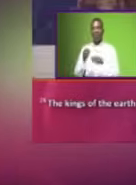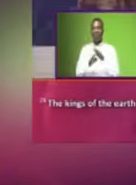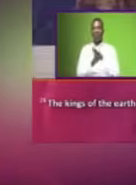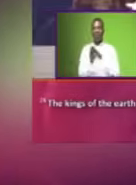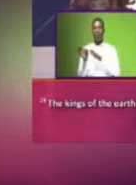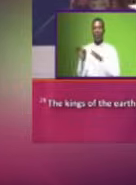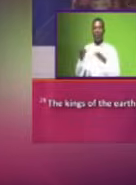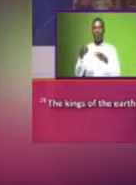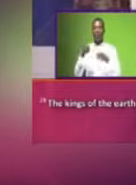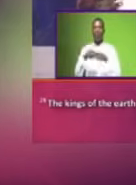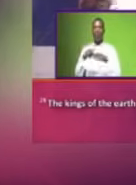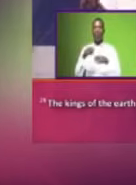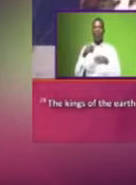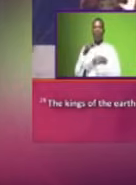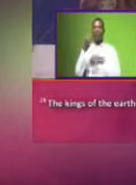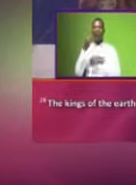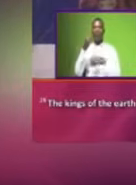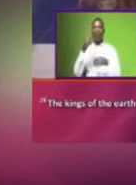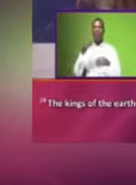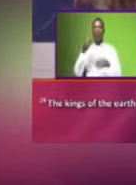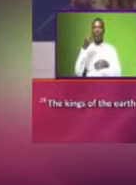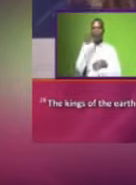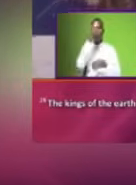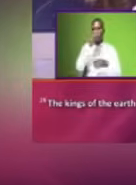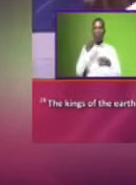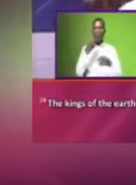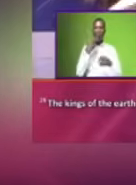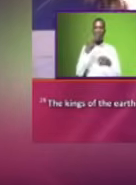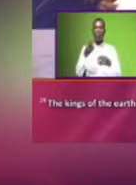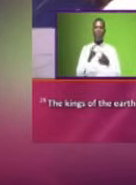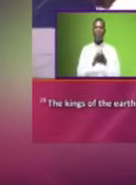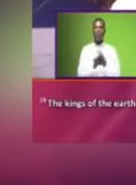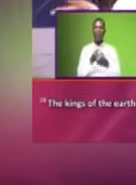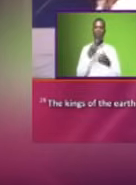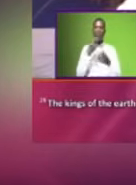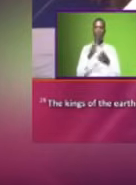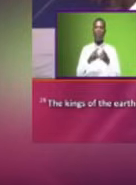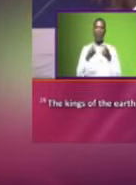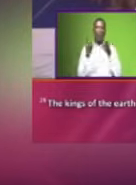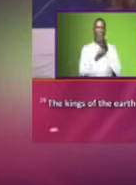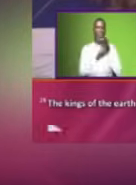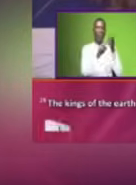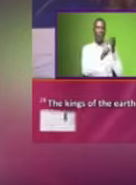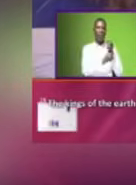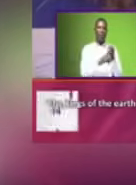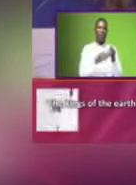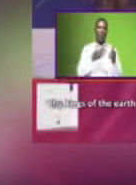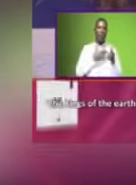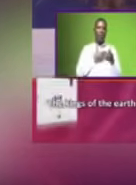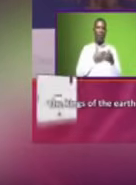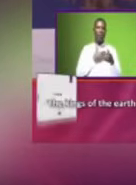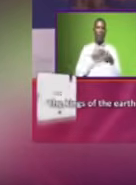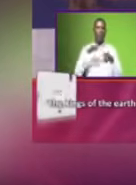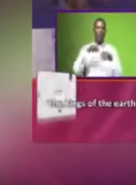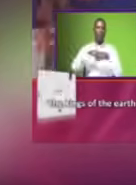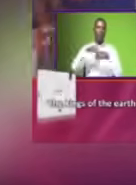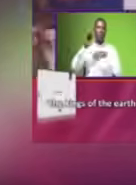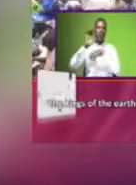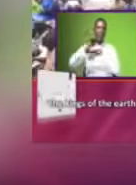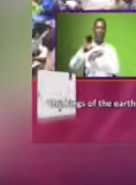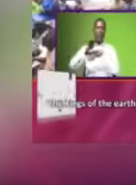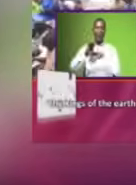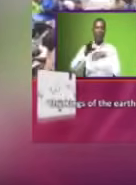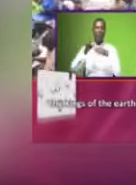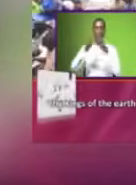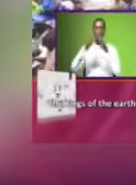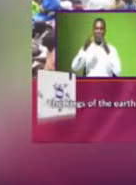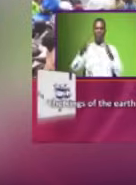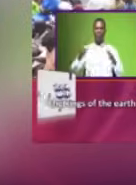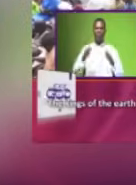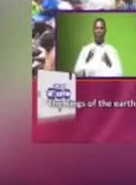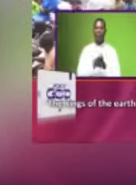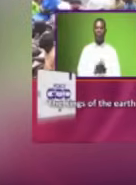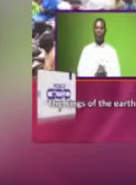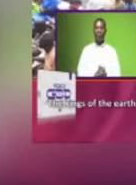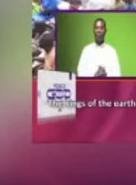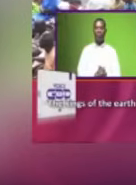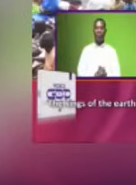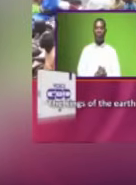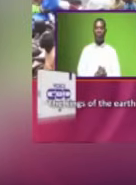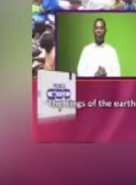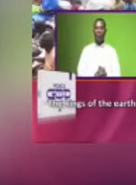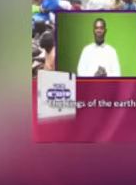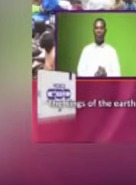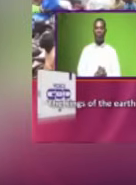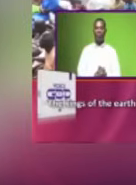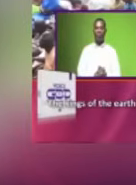the countries are hold up. Munko said they won't attack him or won't sorry them. These big ministries in Ghana that have branches